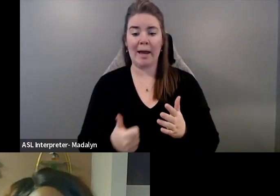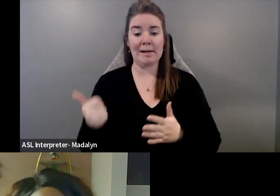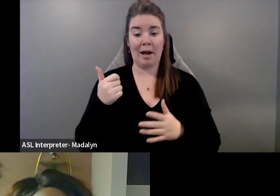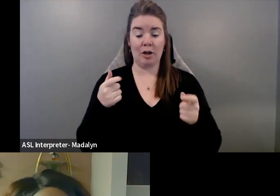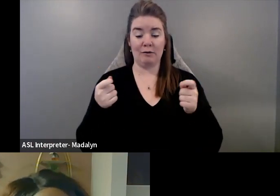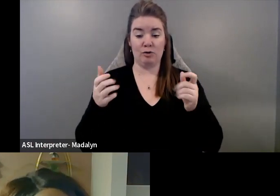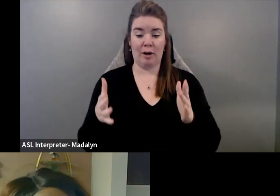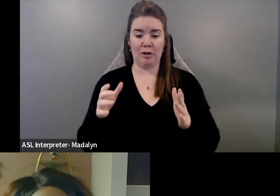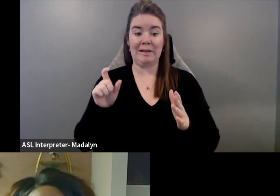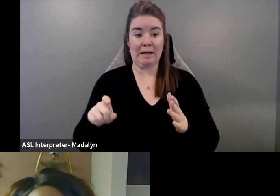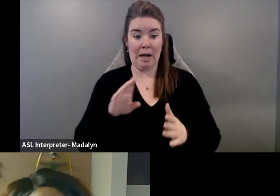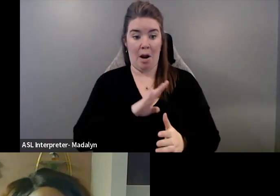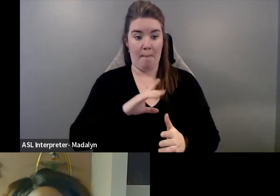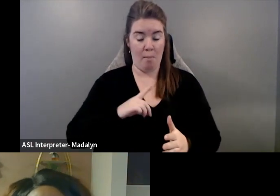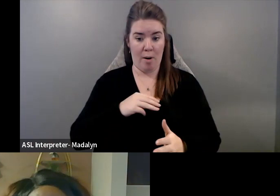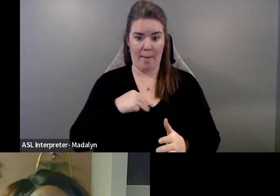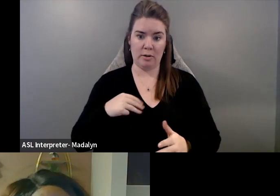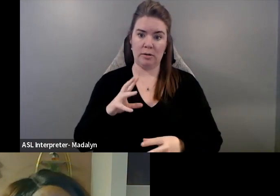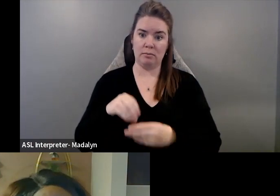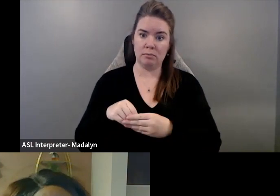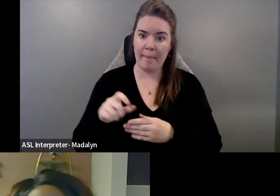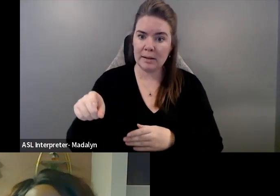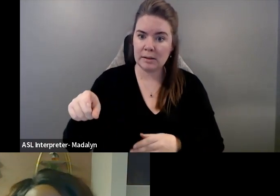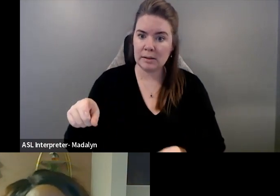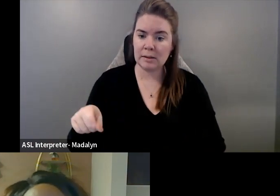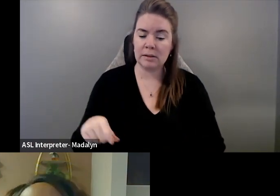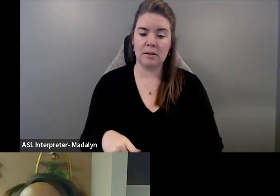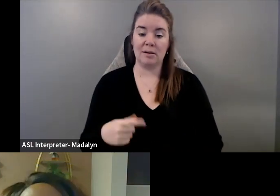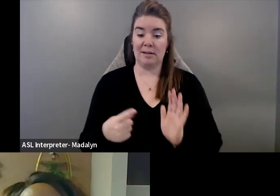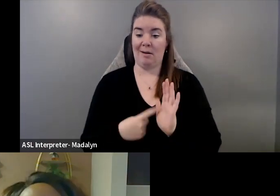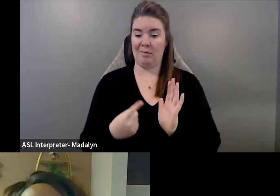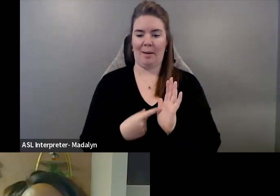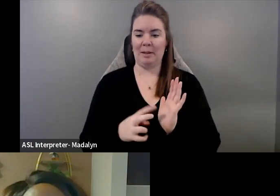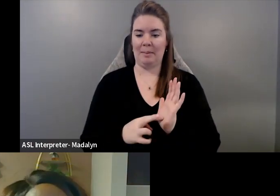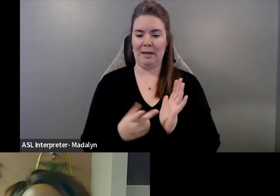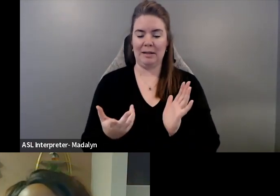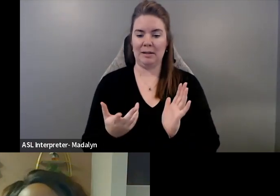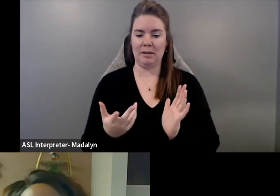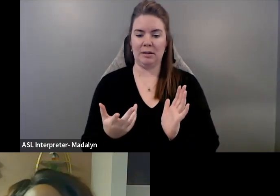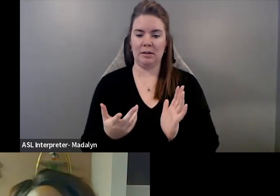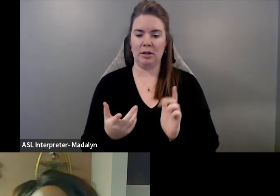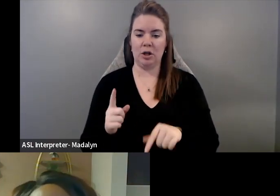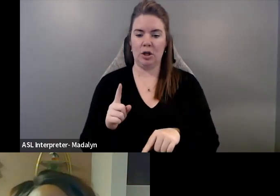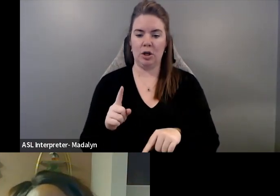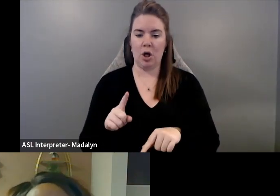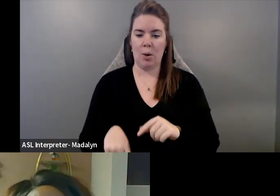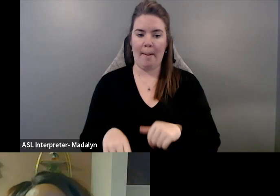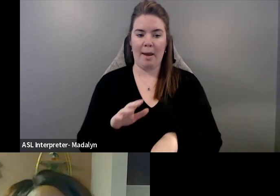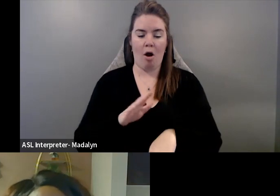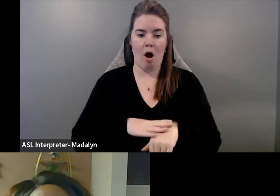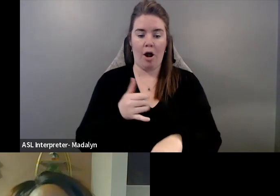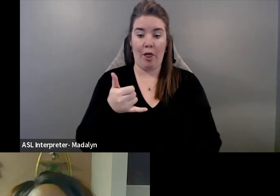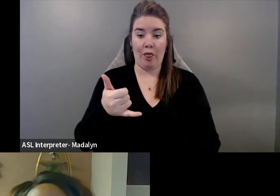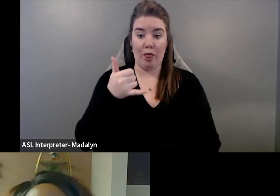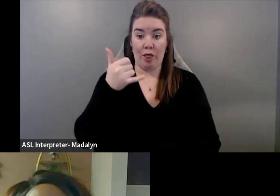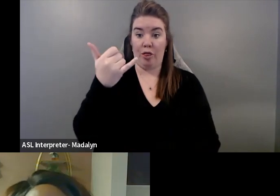be engaged. And sometimes that engagement involves, you know, you can't be on calls, 3 calls at once to be